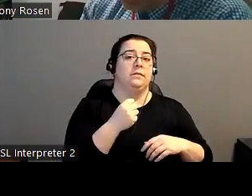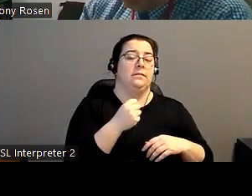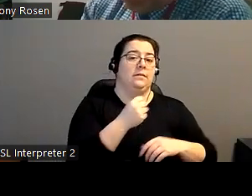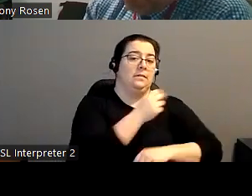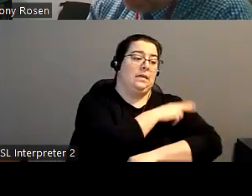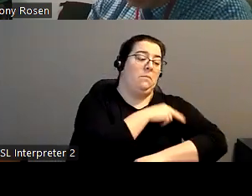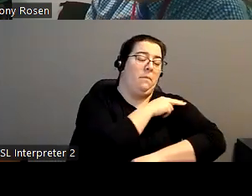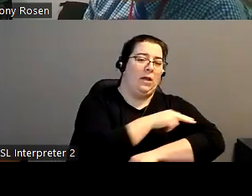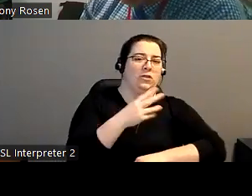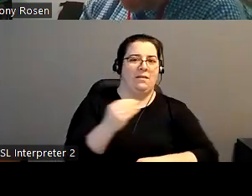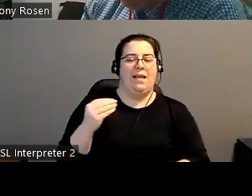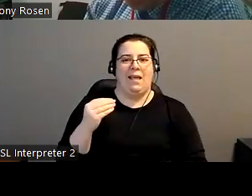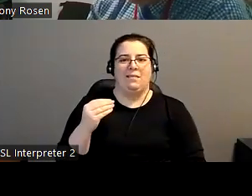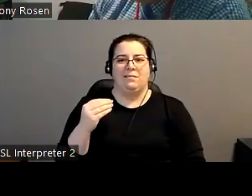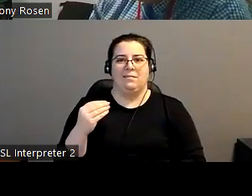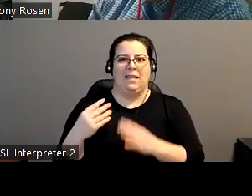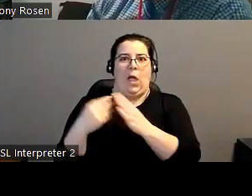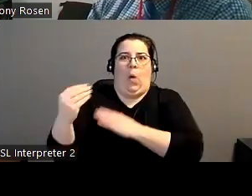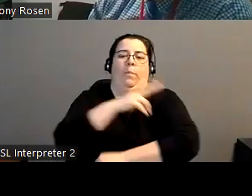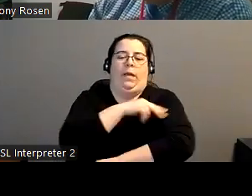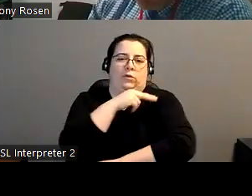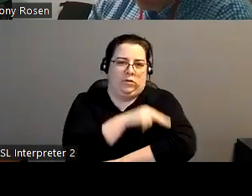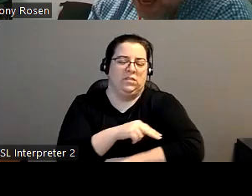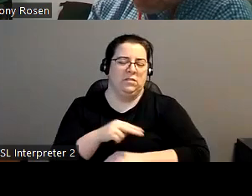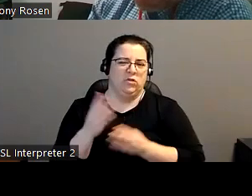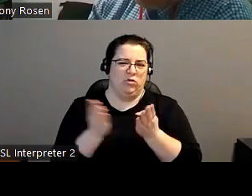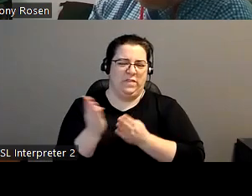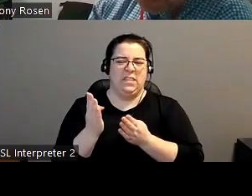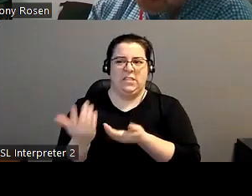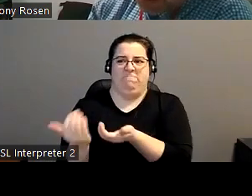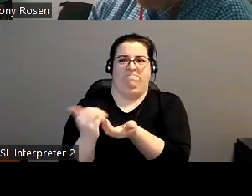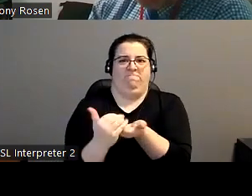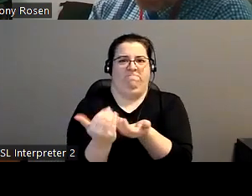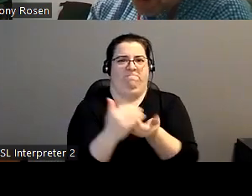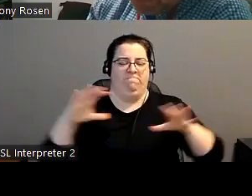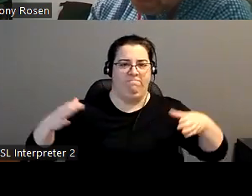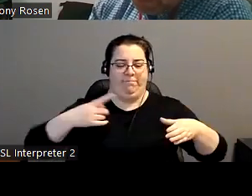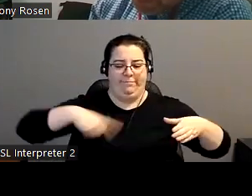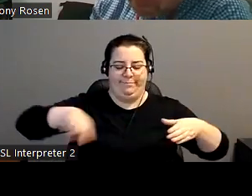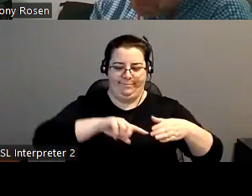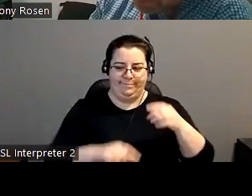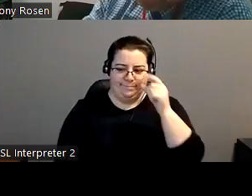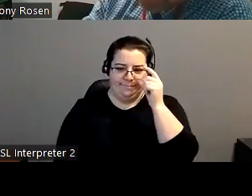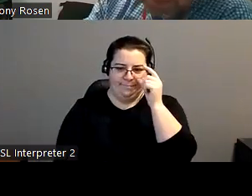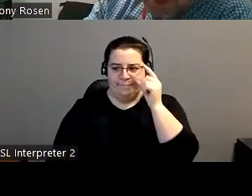key partnerships that I want to point out and reflect on briefly.